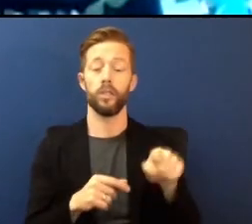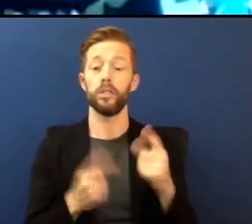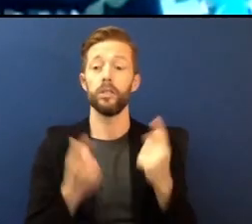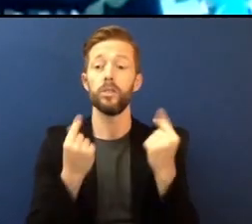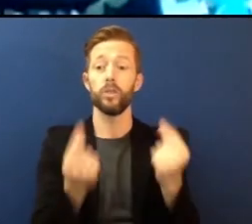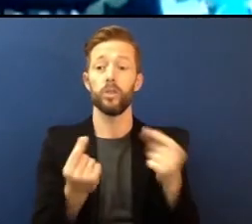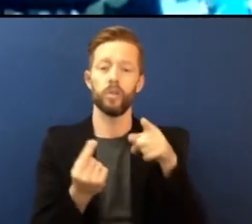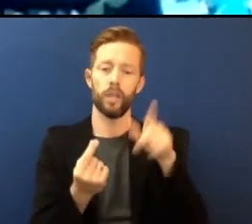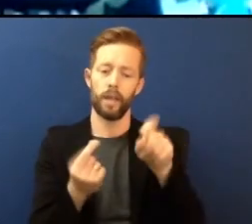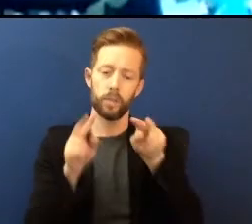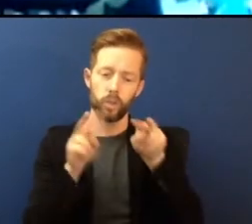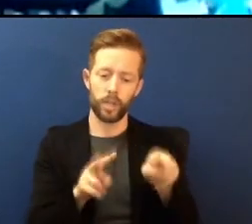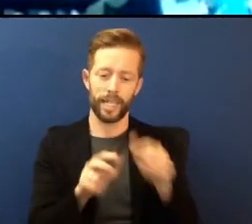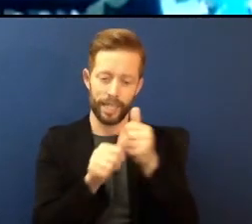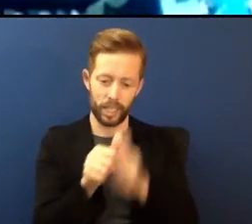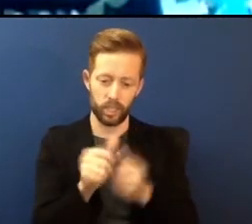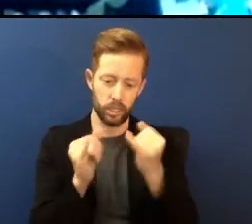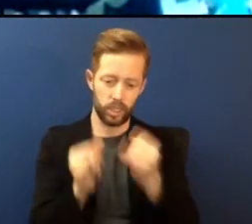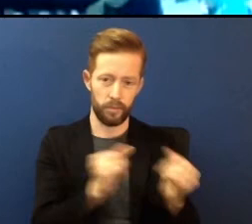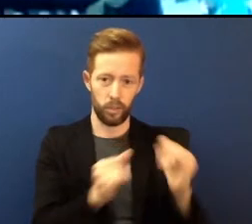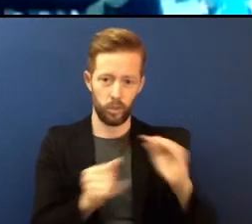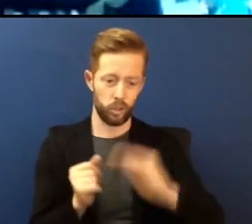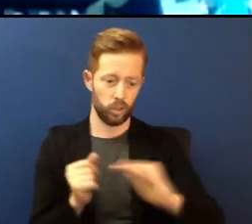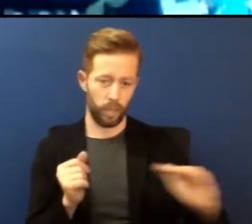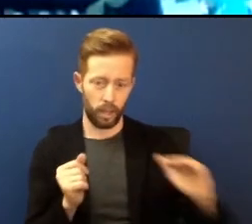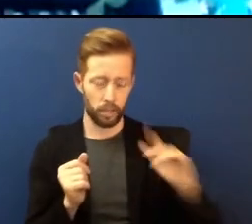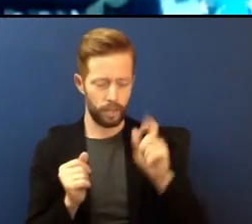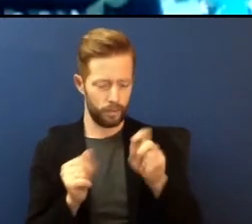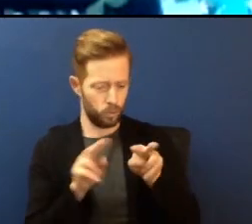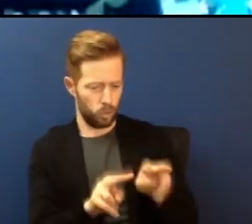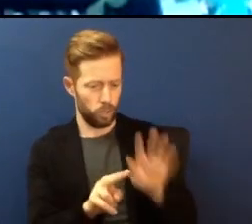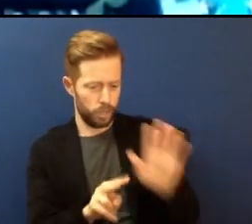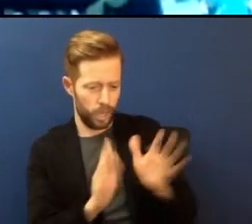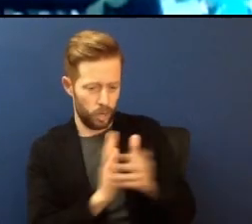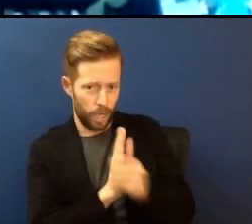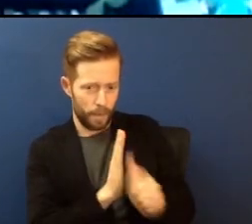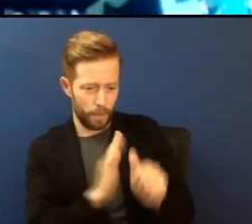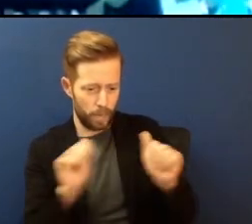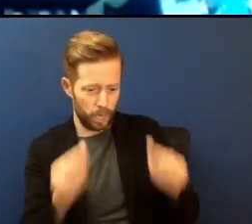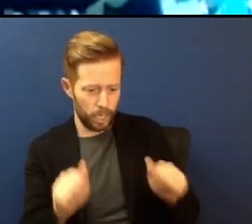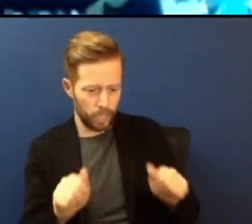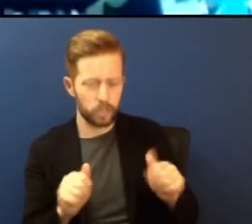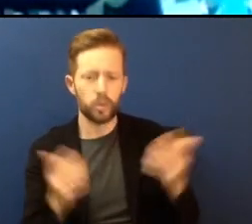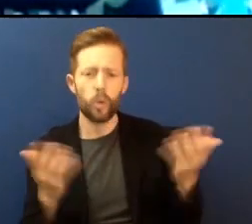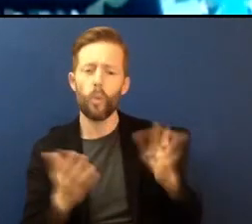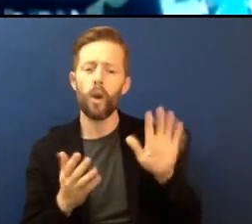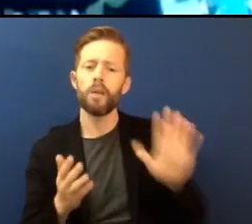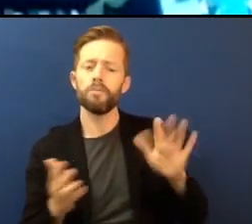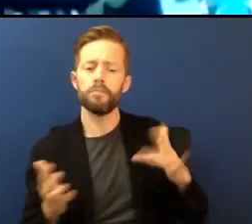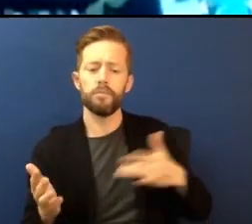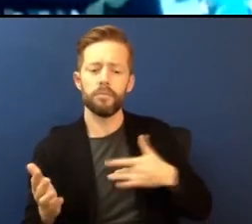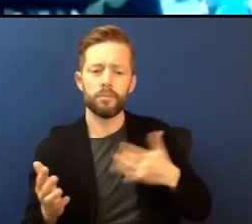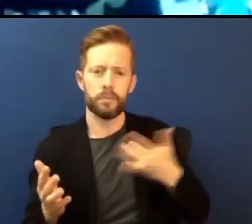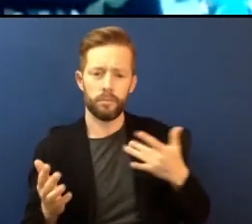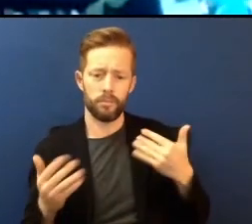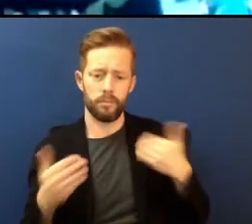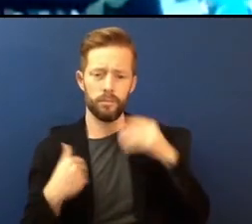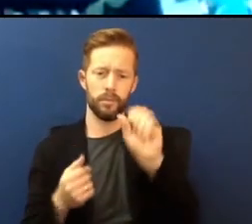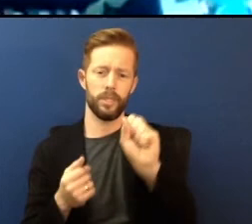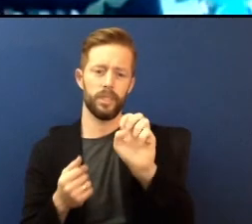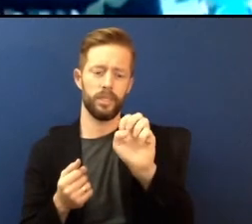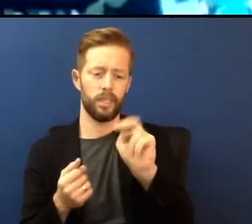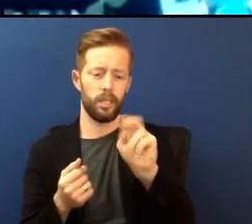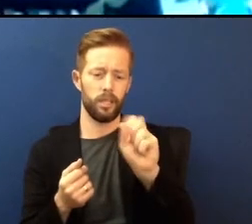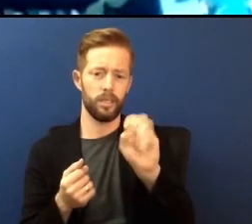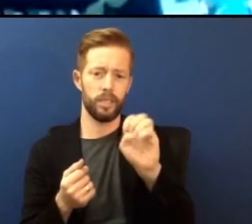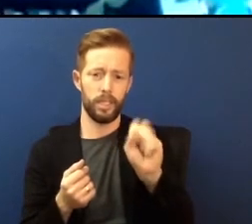very general question. And I think what you need to do is really look at each individual child and sort of look at their capabilities. What senses do they